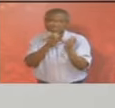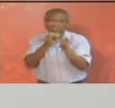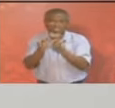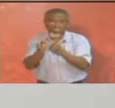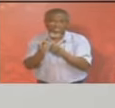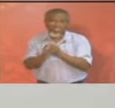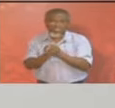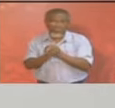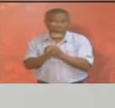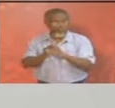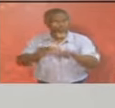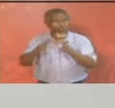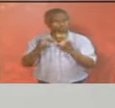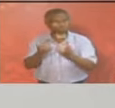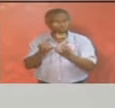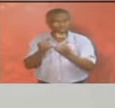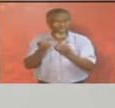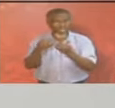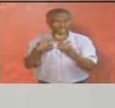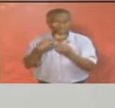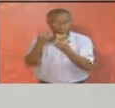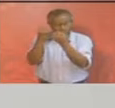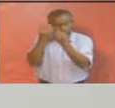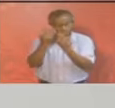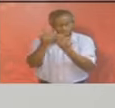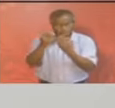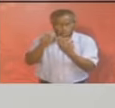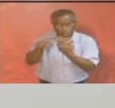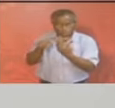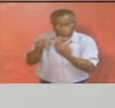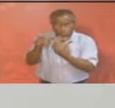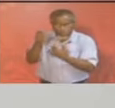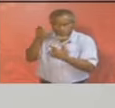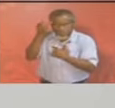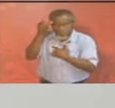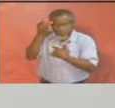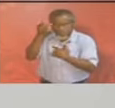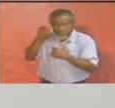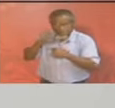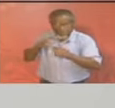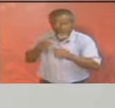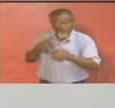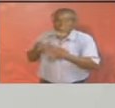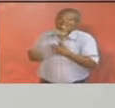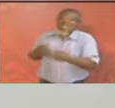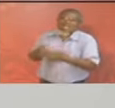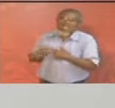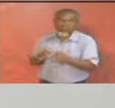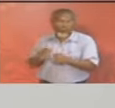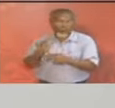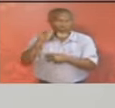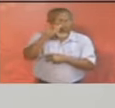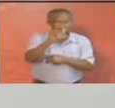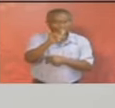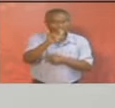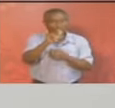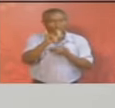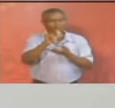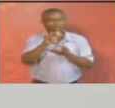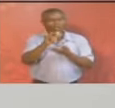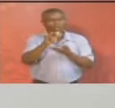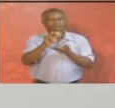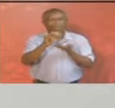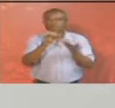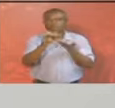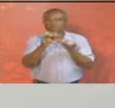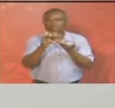been exposed or that we are actually ill, and we take that illness with us when we travel. So really that level